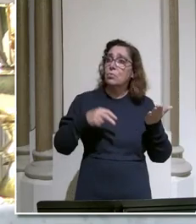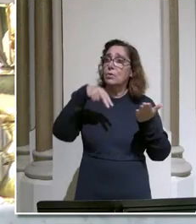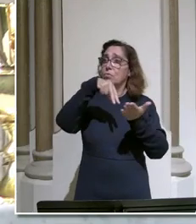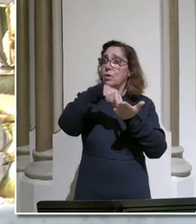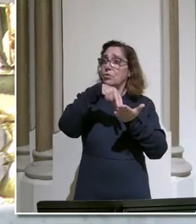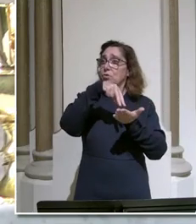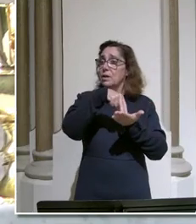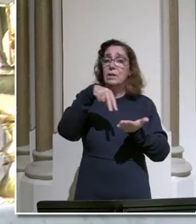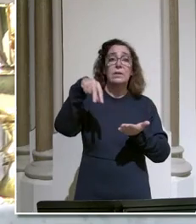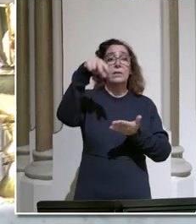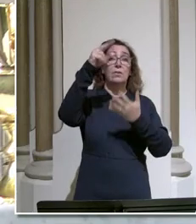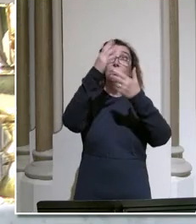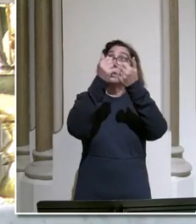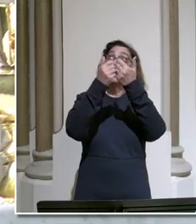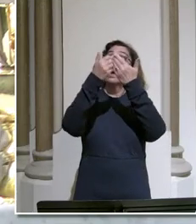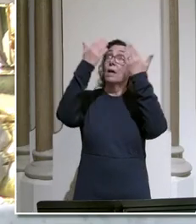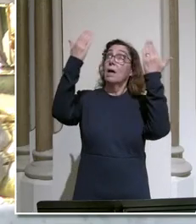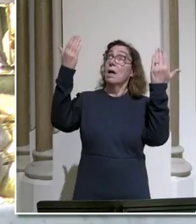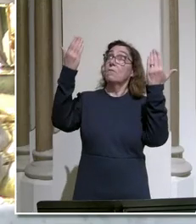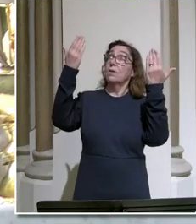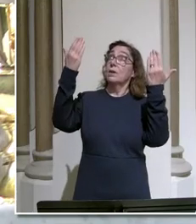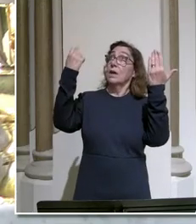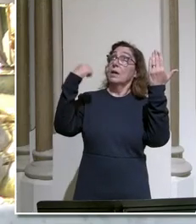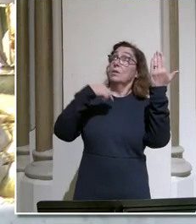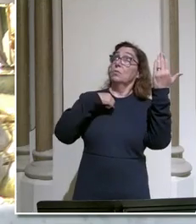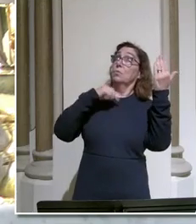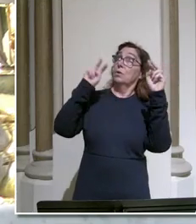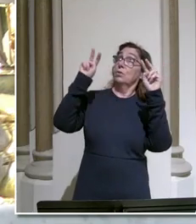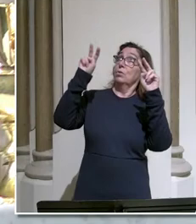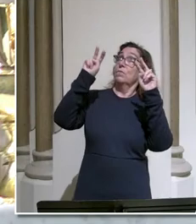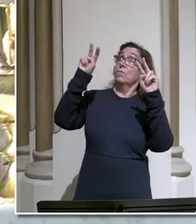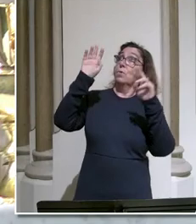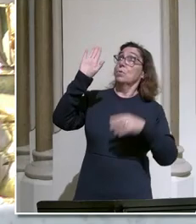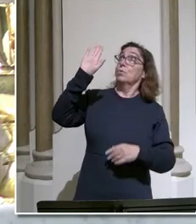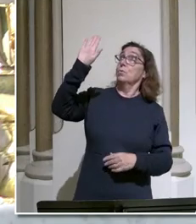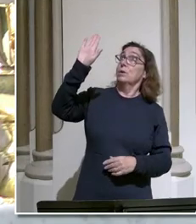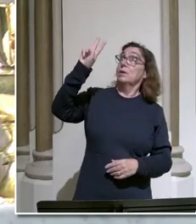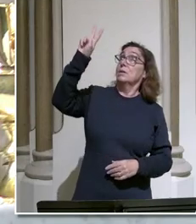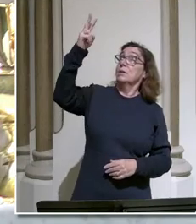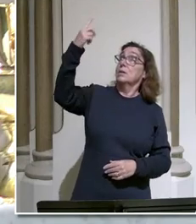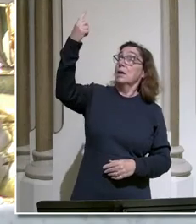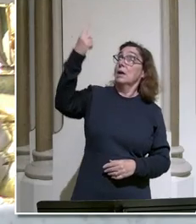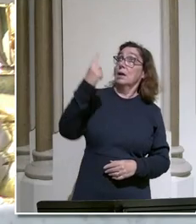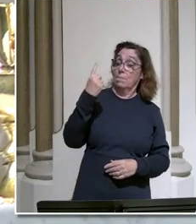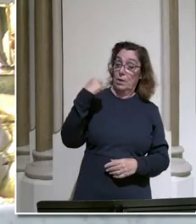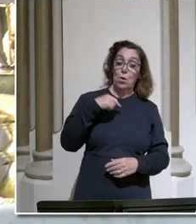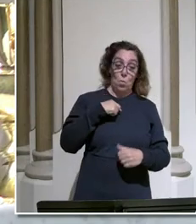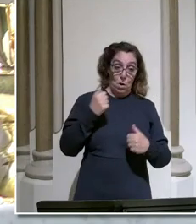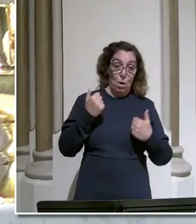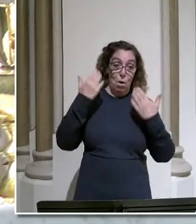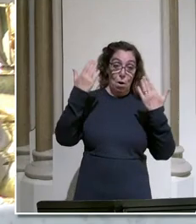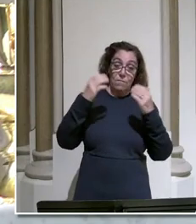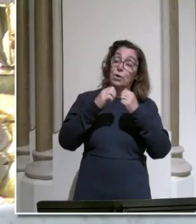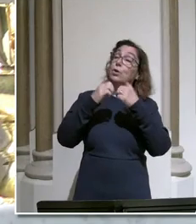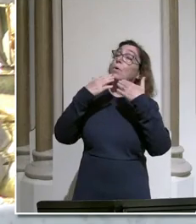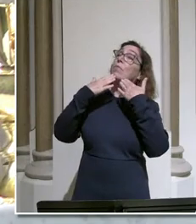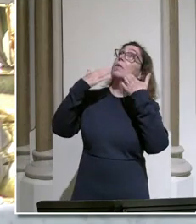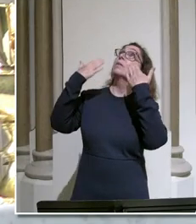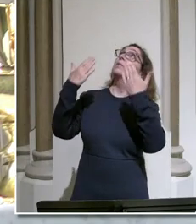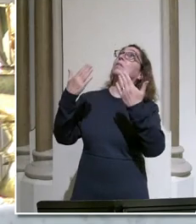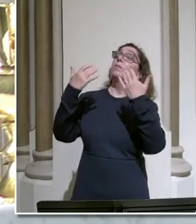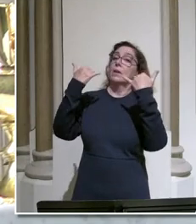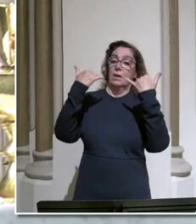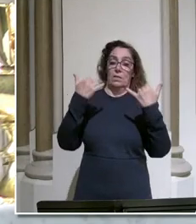and ascension into heaven, and as we look forward to his second coming, we offer you in thanksgiving